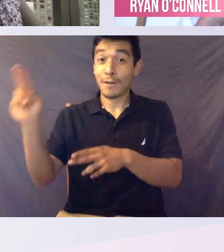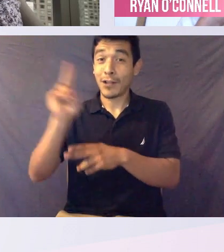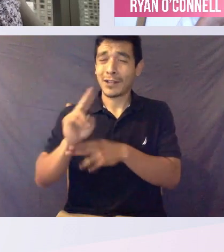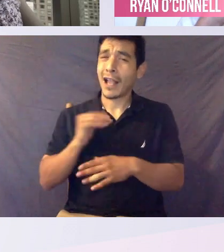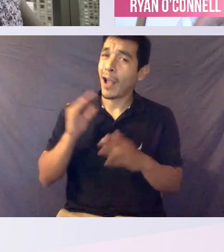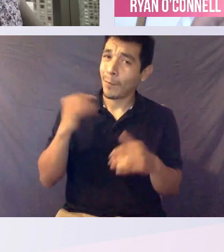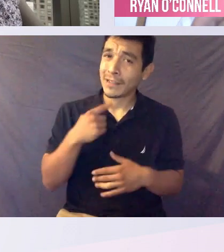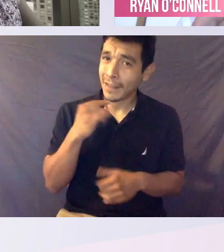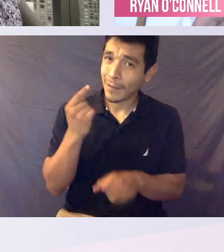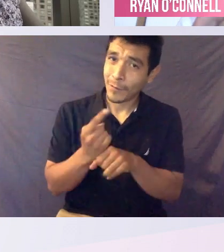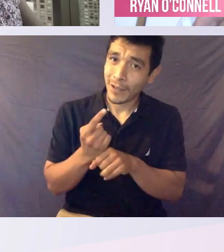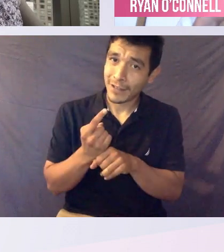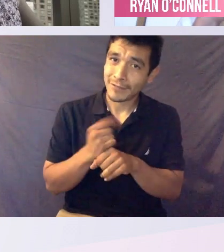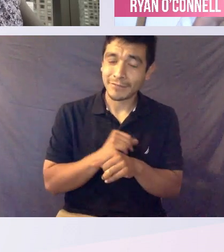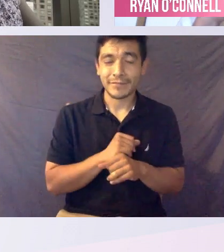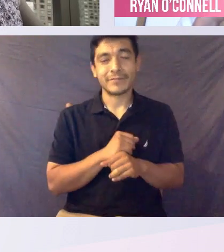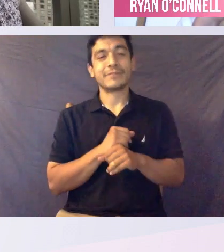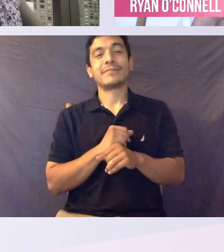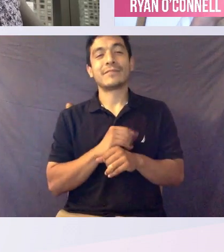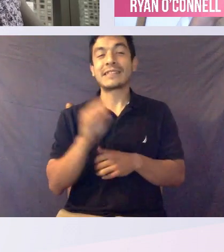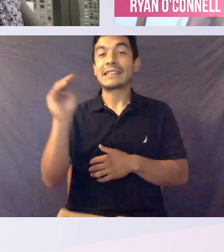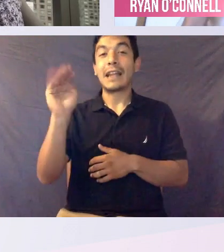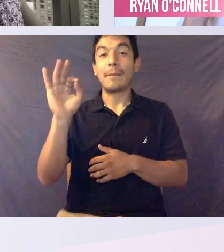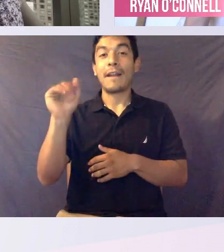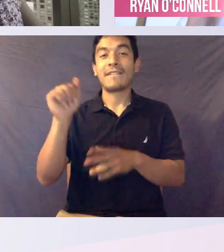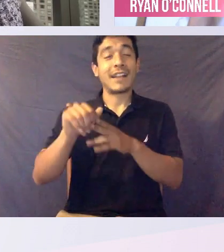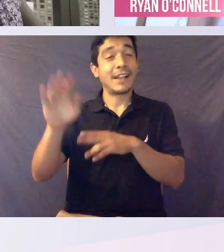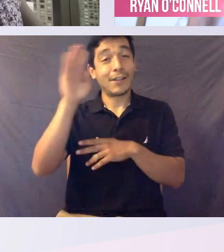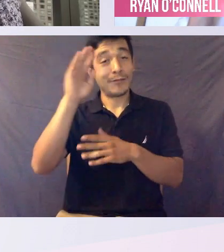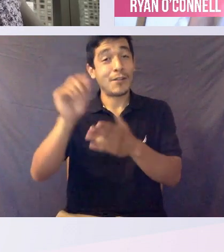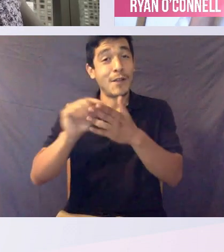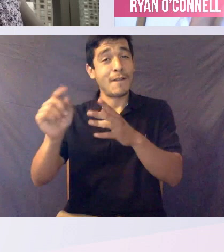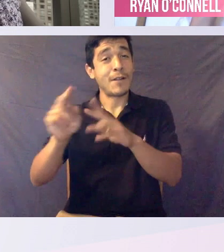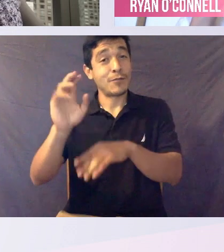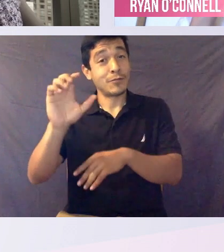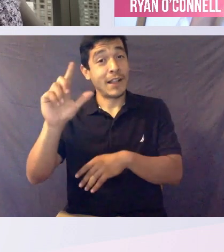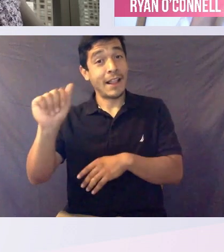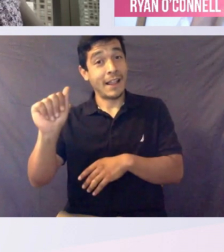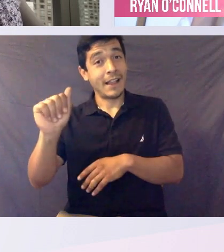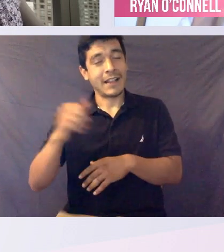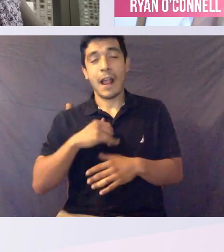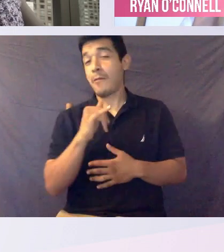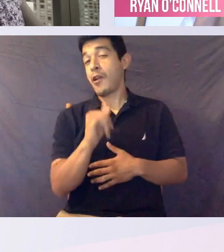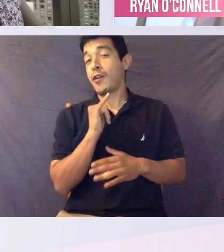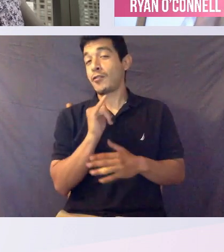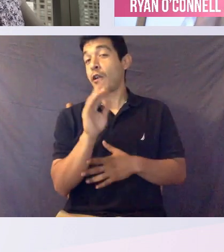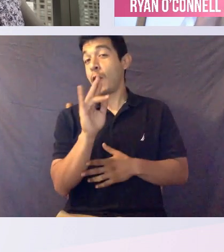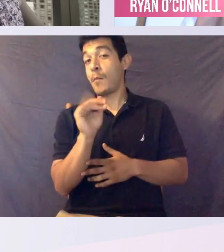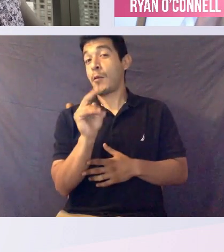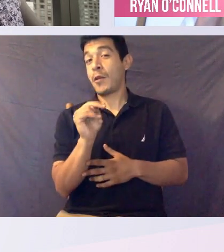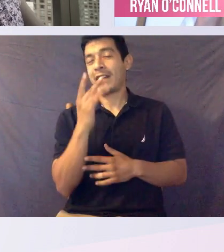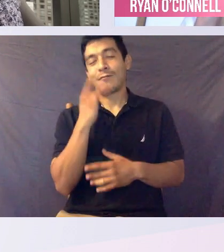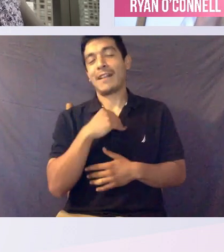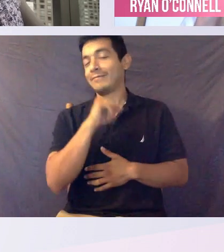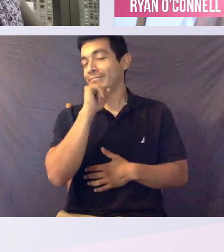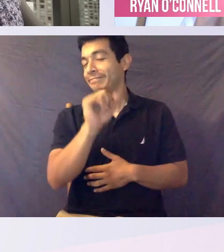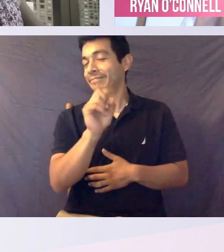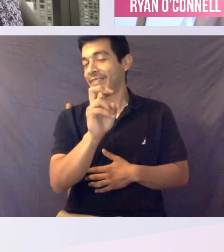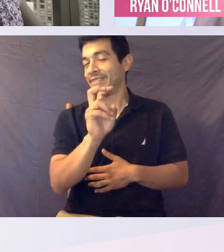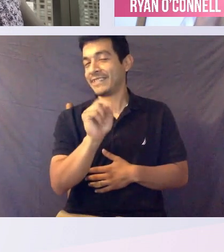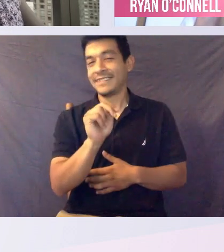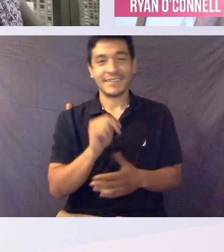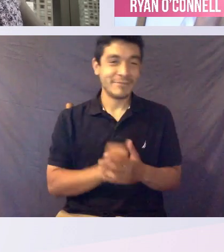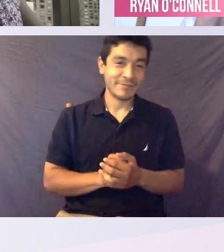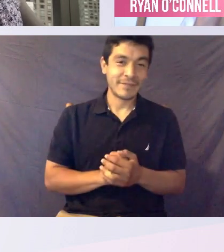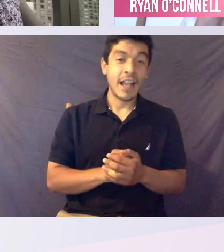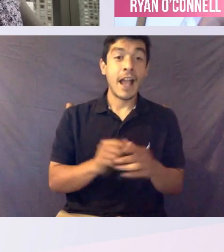addition to his MFA in screenwriting from UCLA, I'm also a Bruin. That's one of the many things that I love about Stephen. As